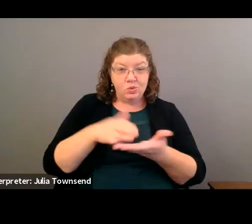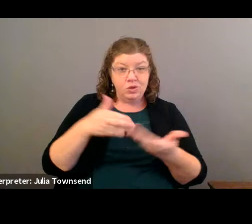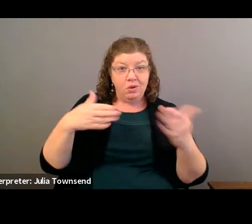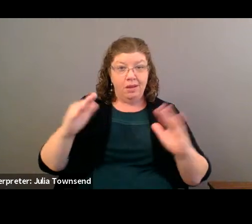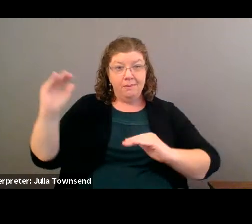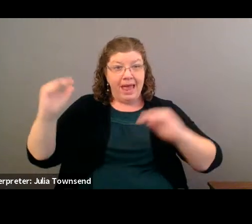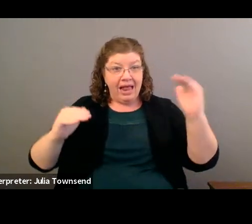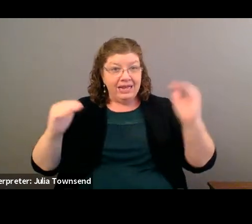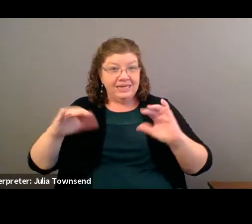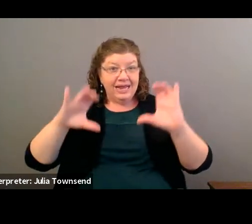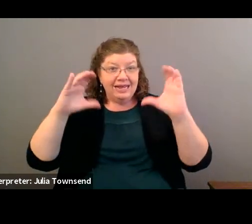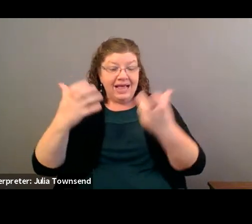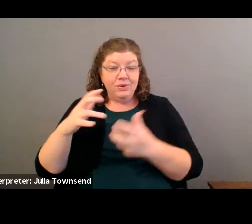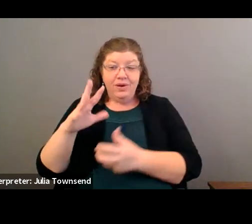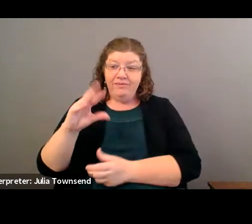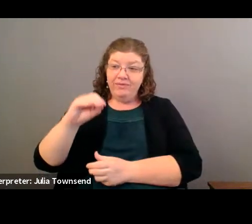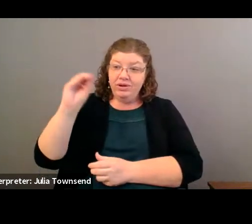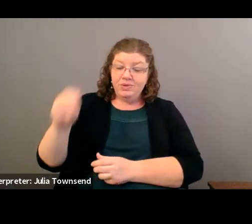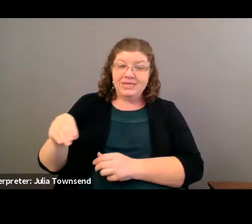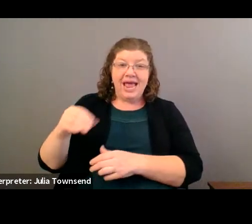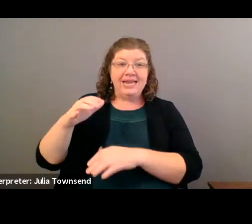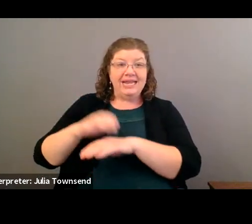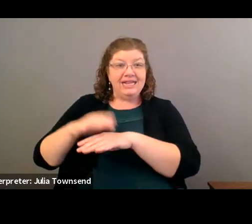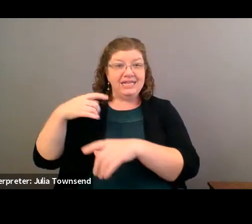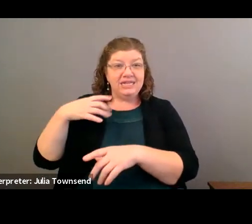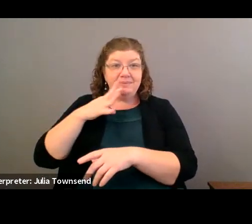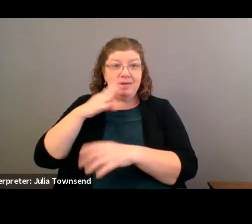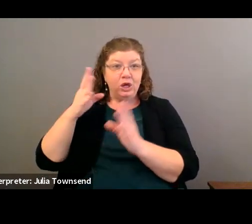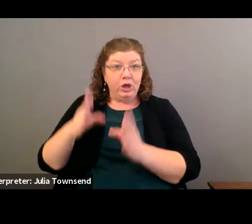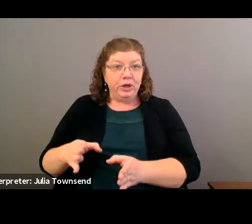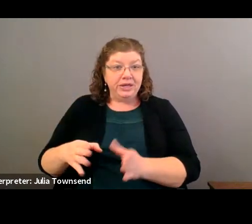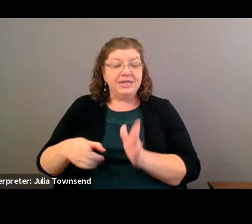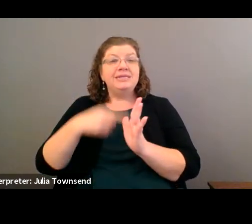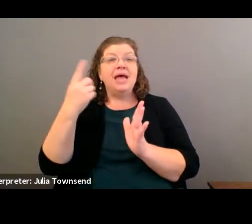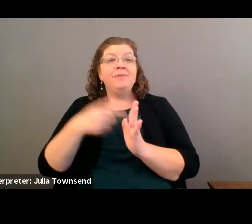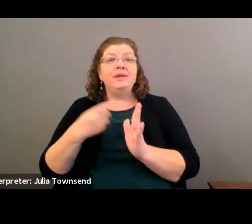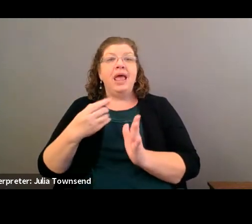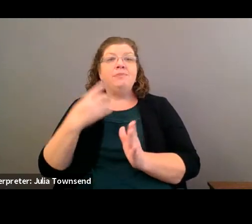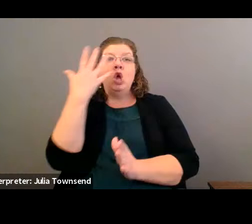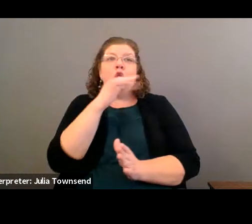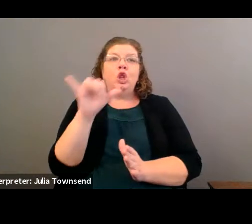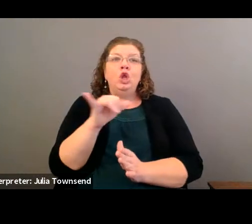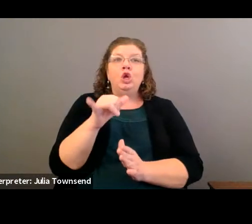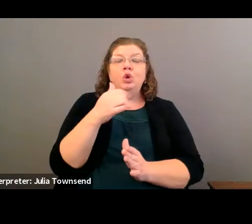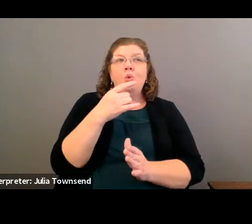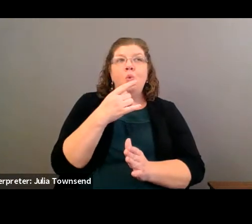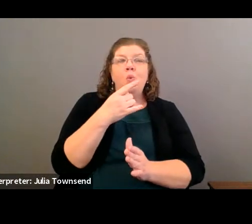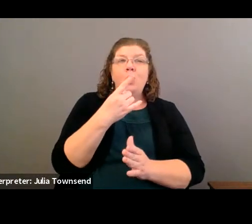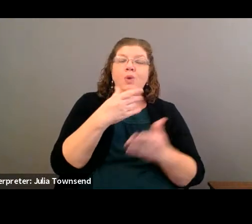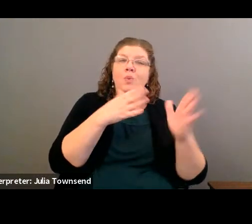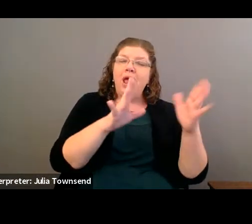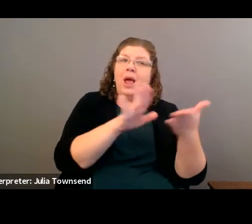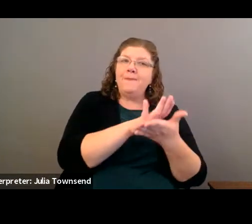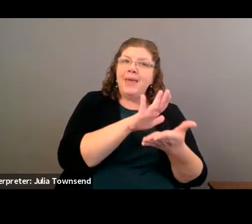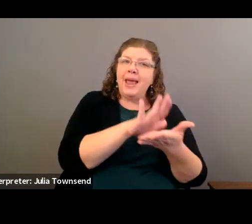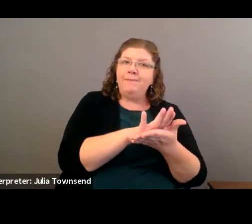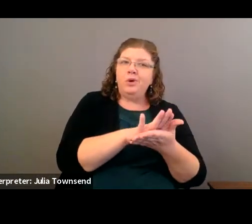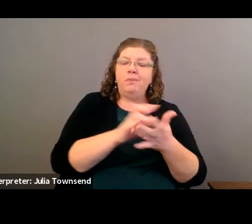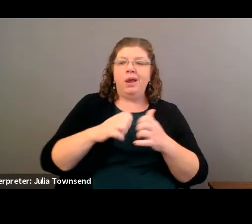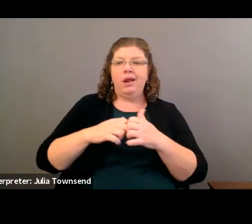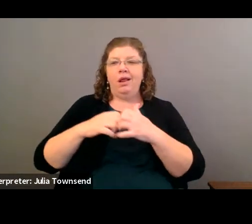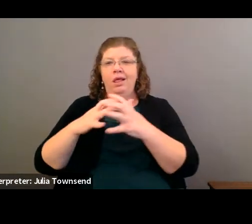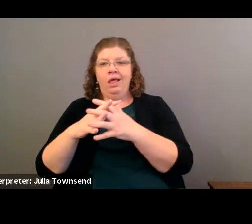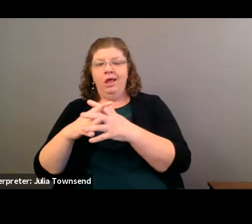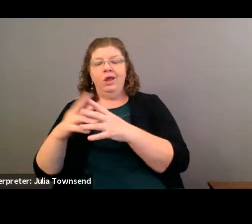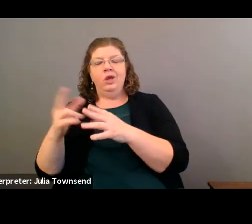the classes with 50% English speakers? Sometimes things look one way on paper, and when you try to implement them, it's messy or simply